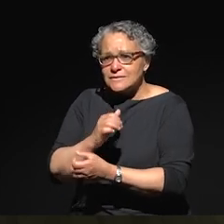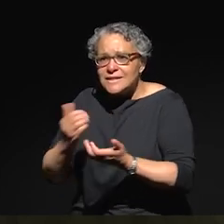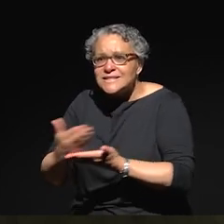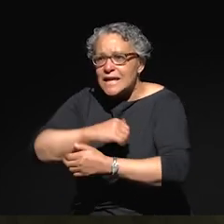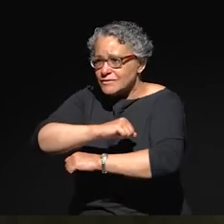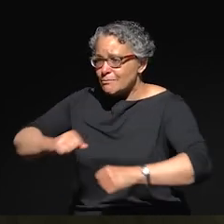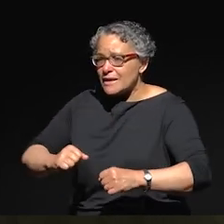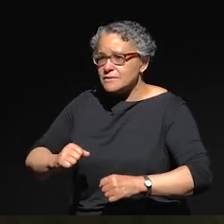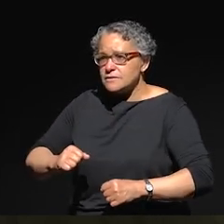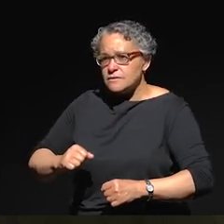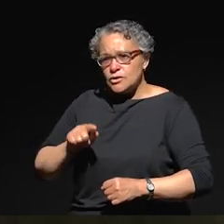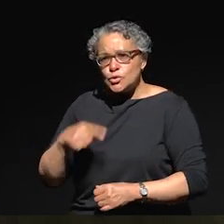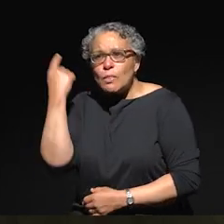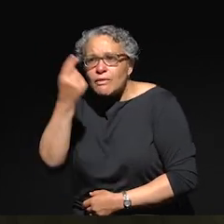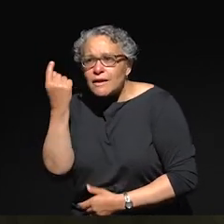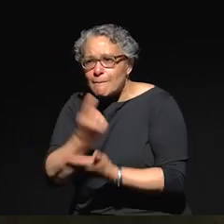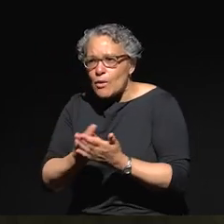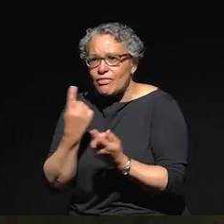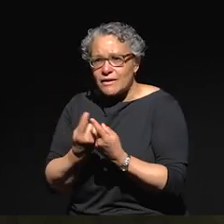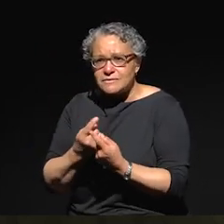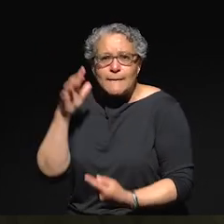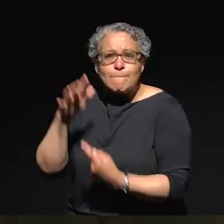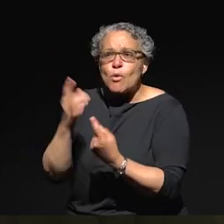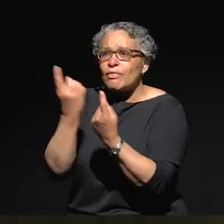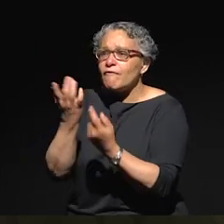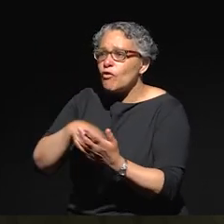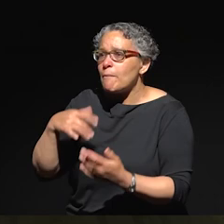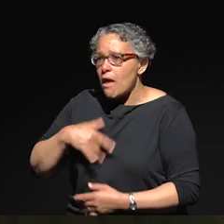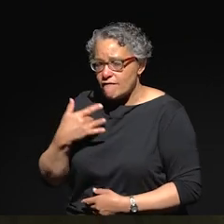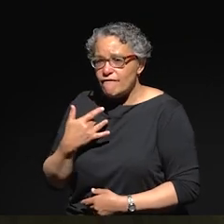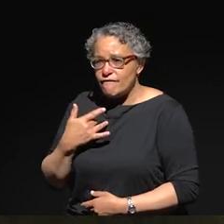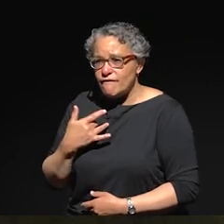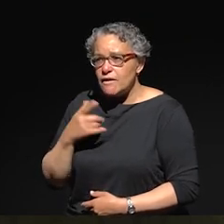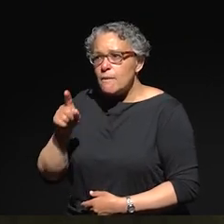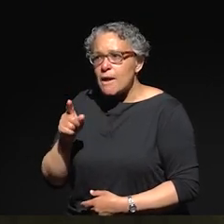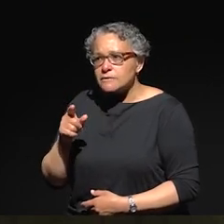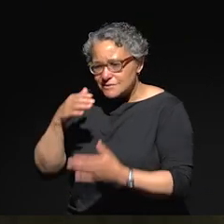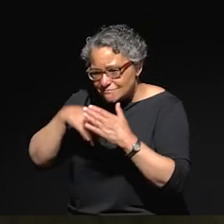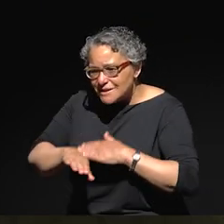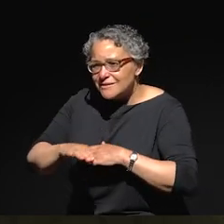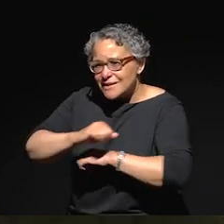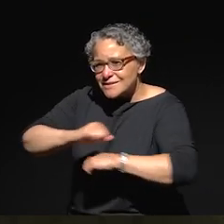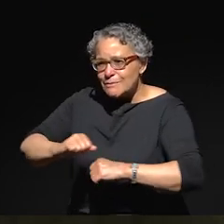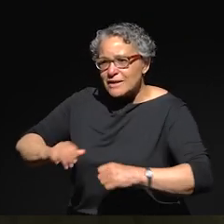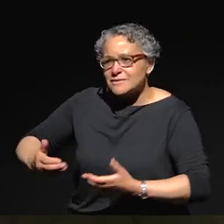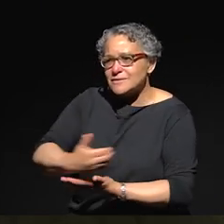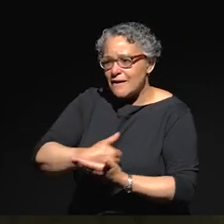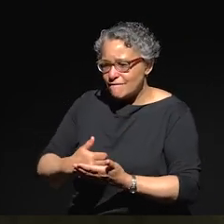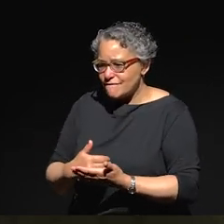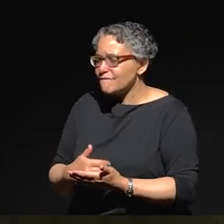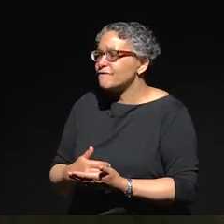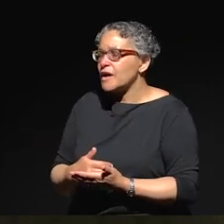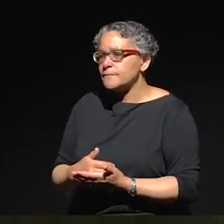to contemplate things that are important about life that we might not otherwise be able to appreciate. And